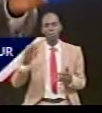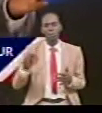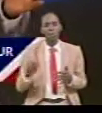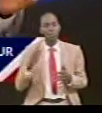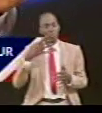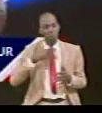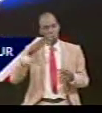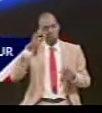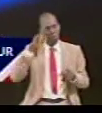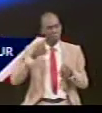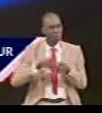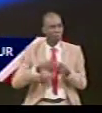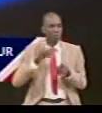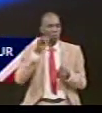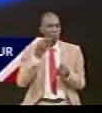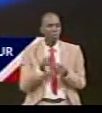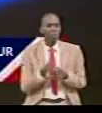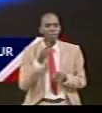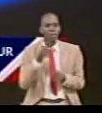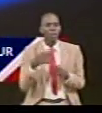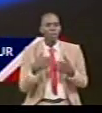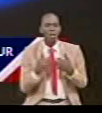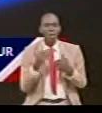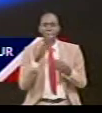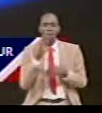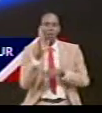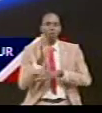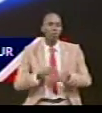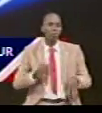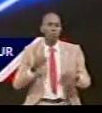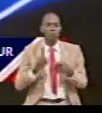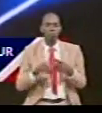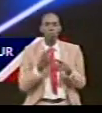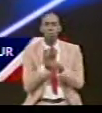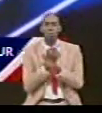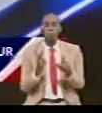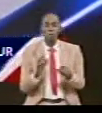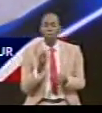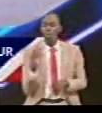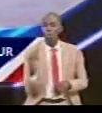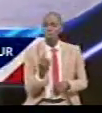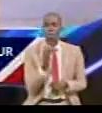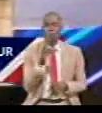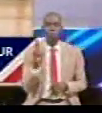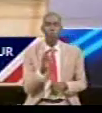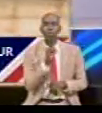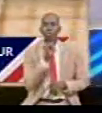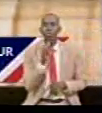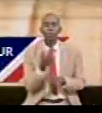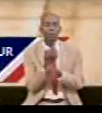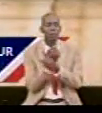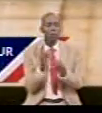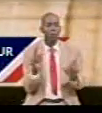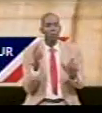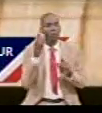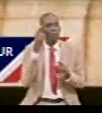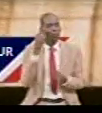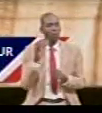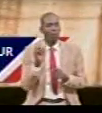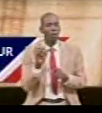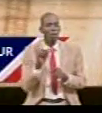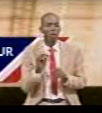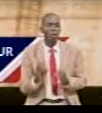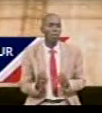been called unto liberty. Only use not liberty for an occasion to